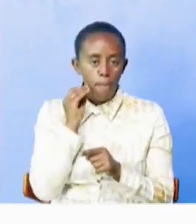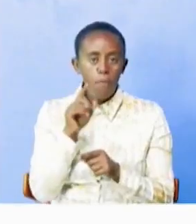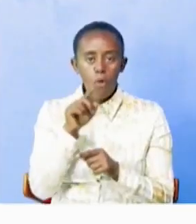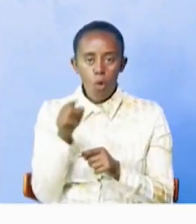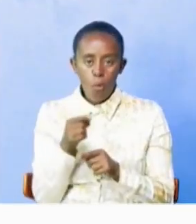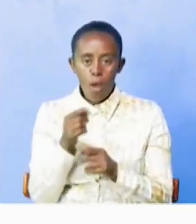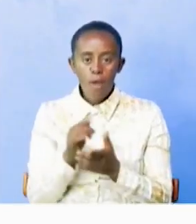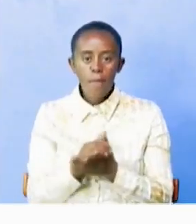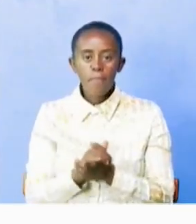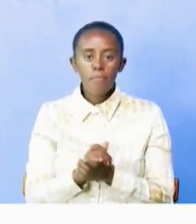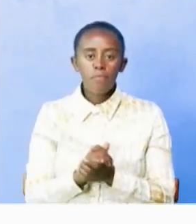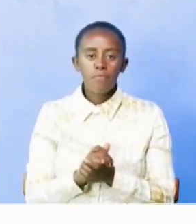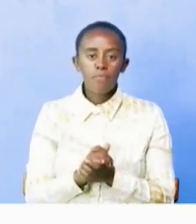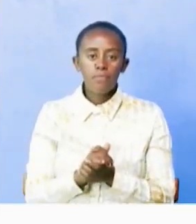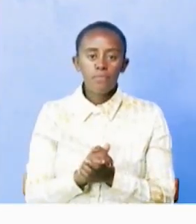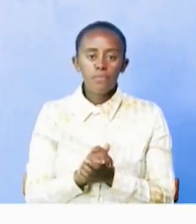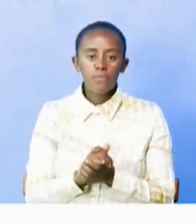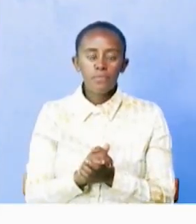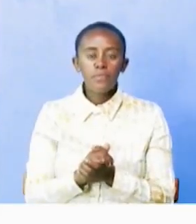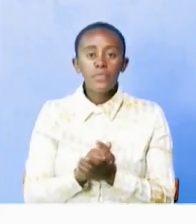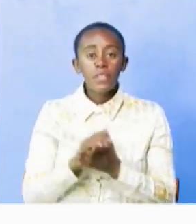comma. Did she?